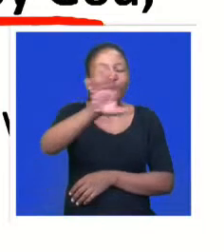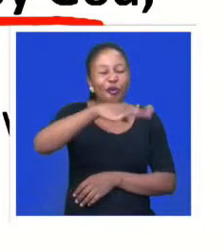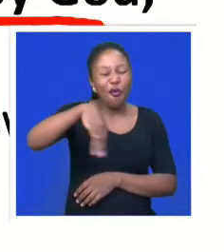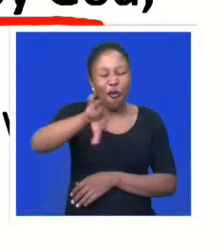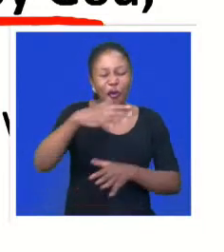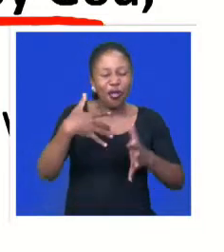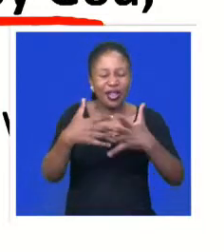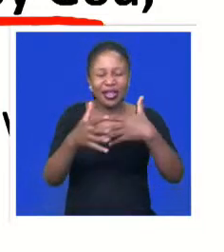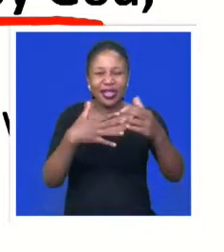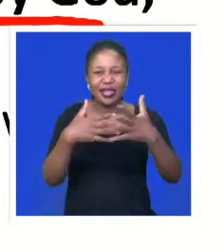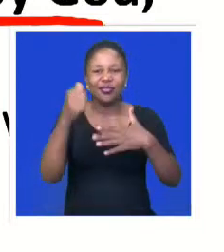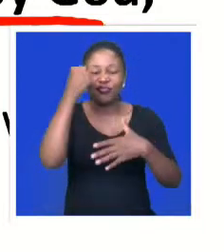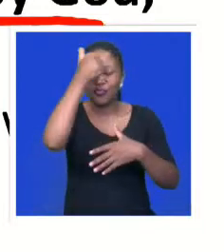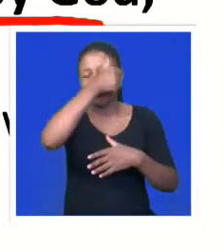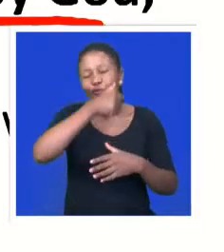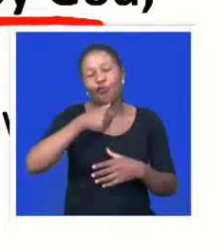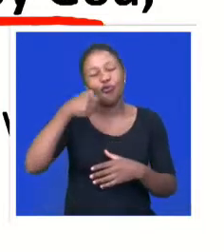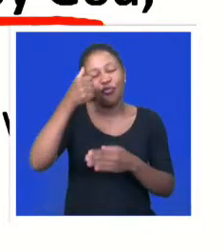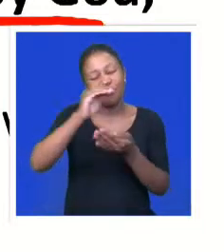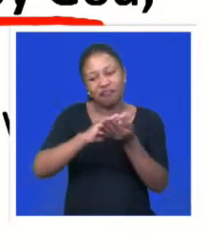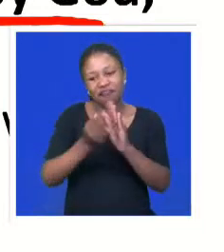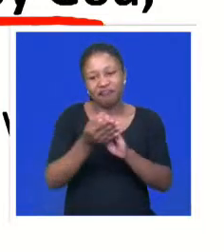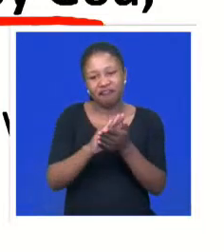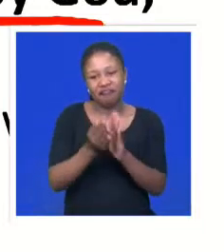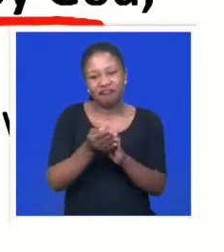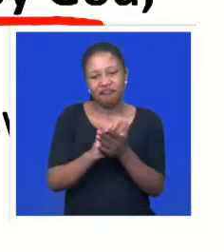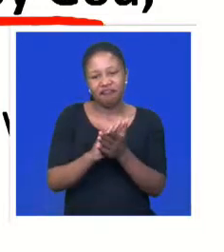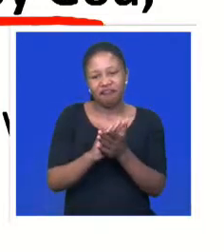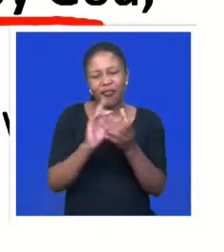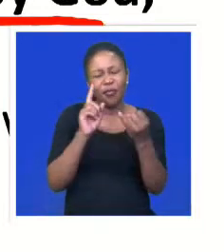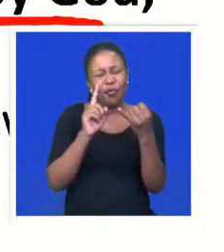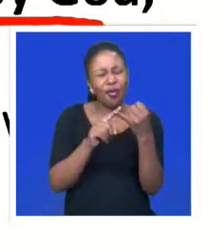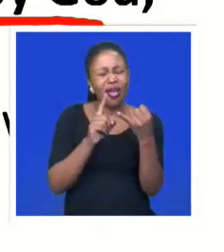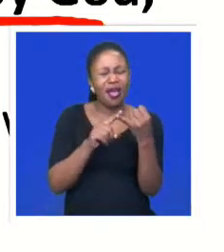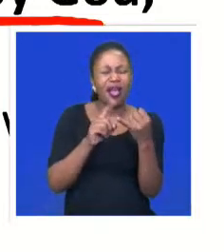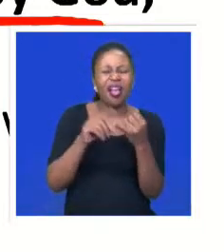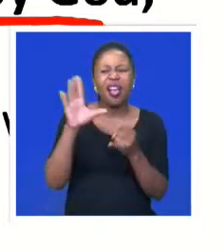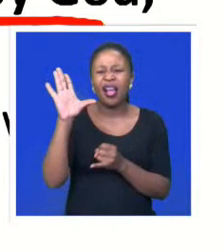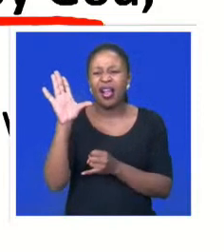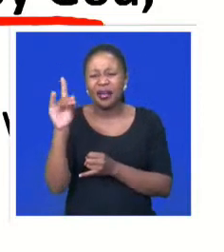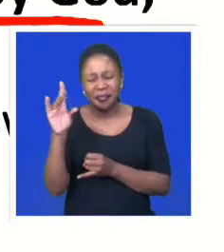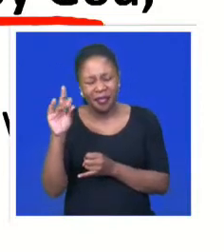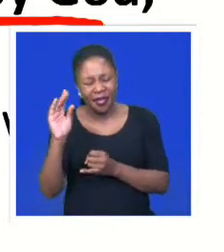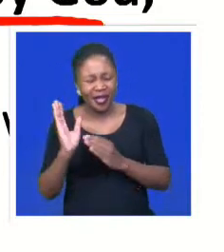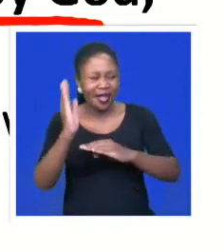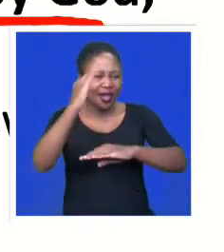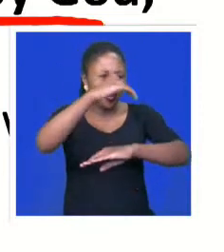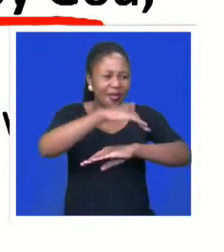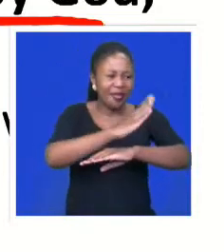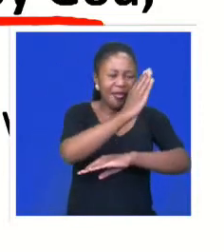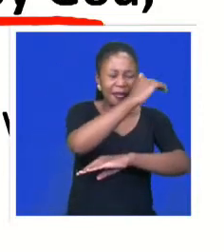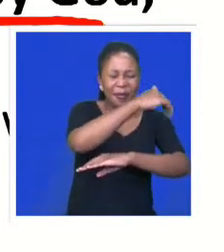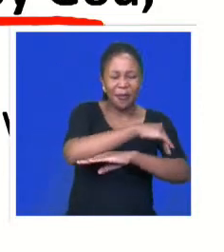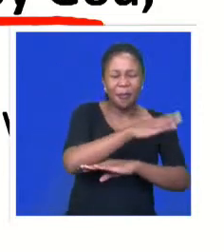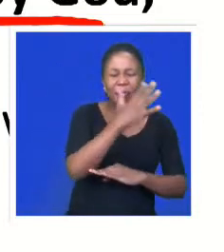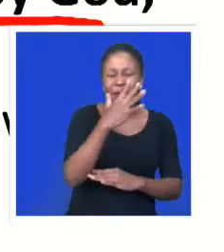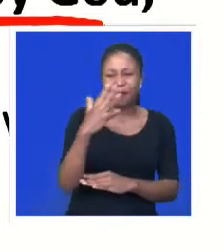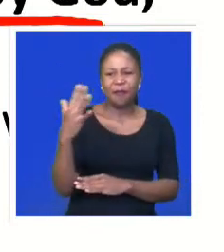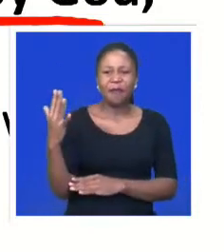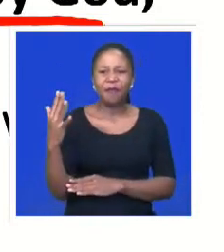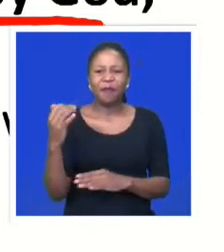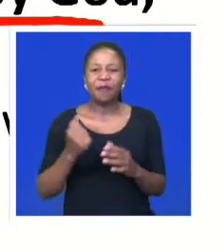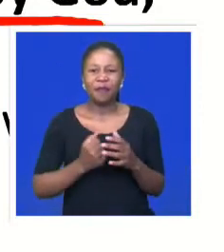mountains. So today we are going to learn about how the universe was created from